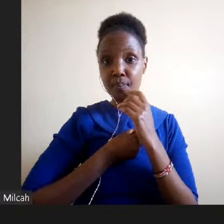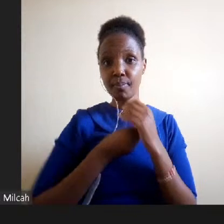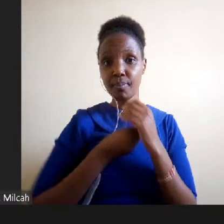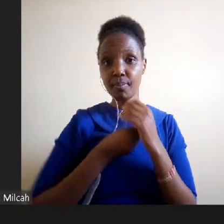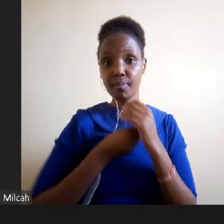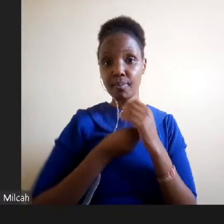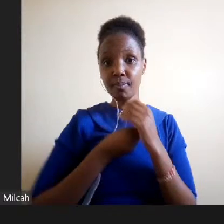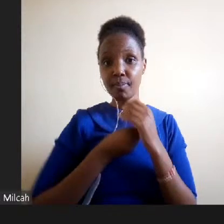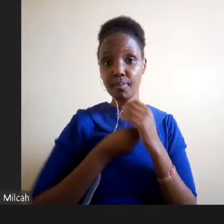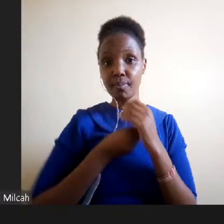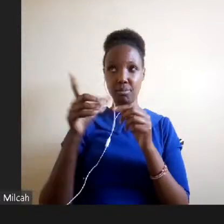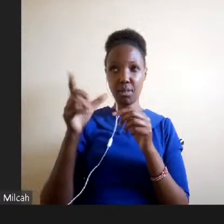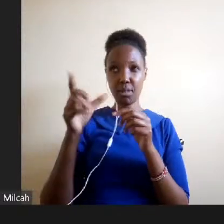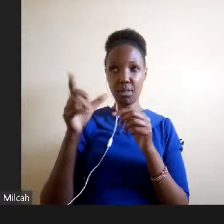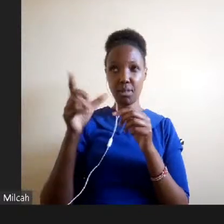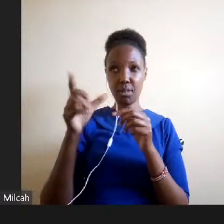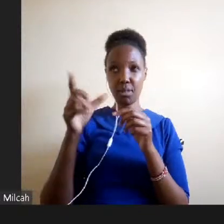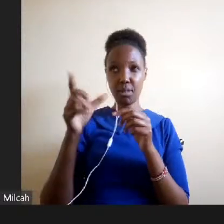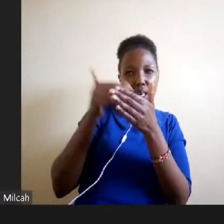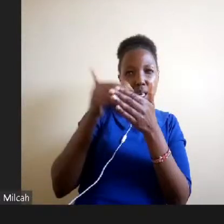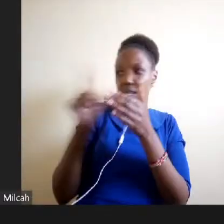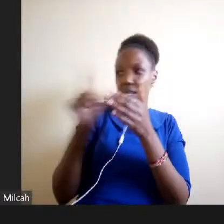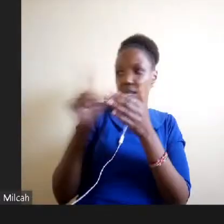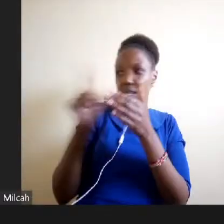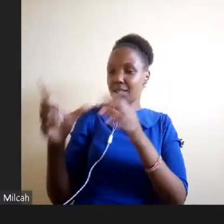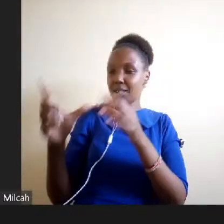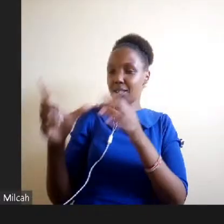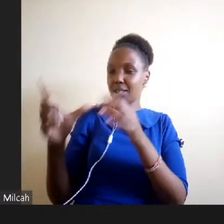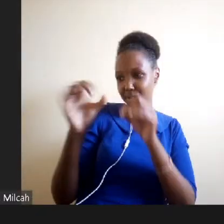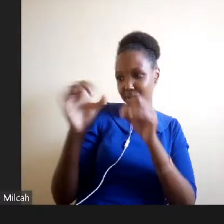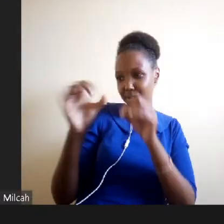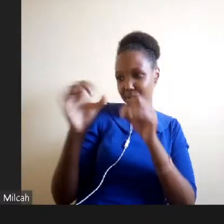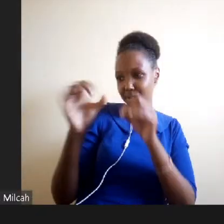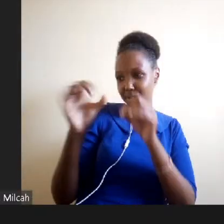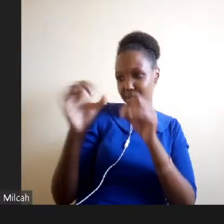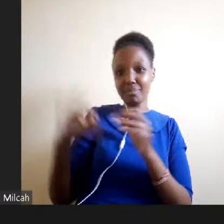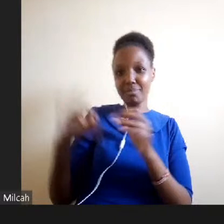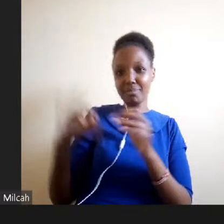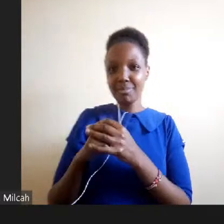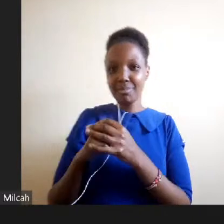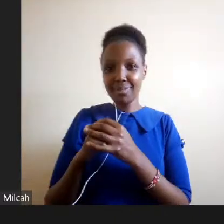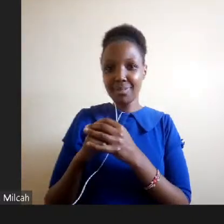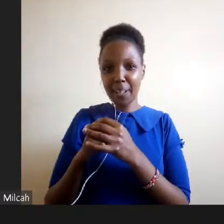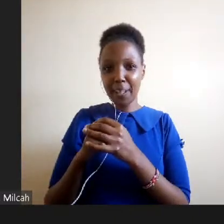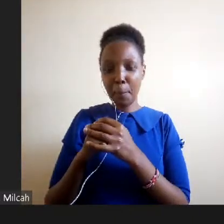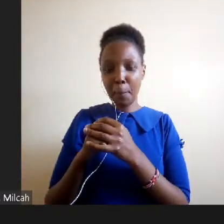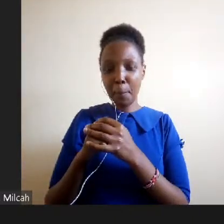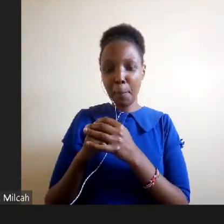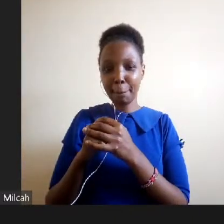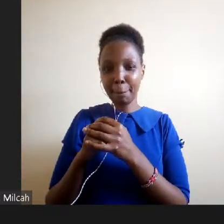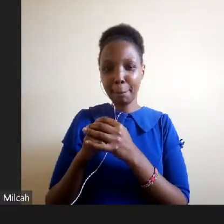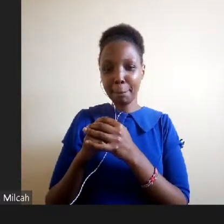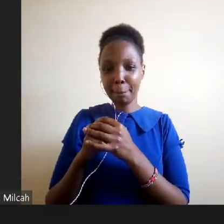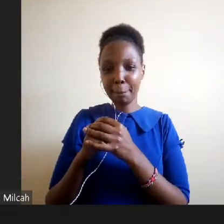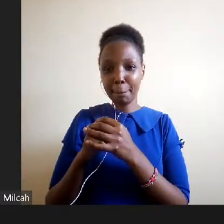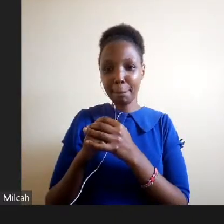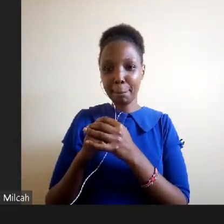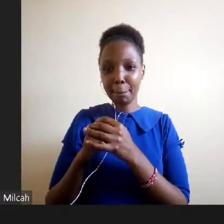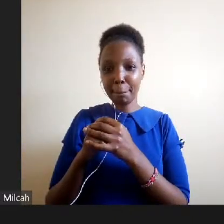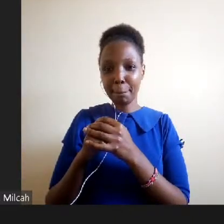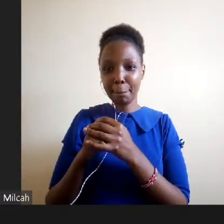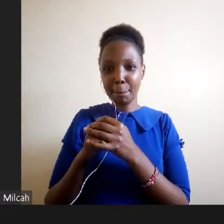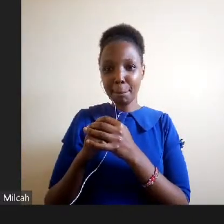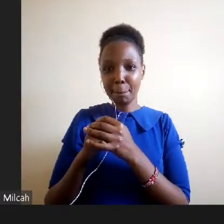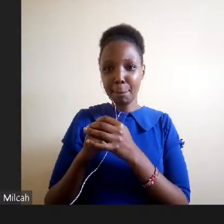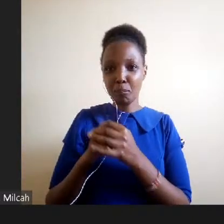them. And I think at this day and age where learning has now shifted to the online platform, you find if your child has very many tabs